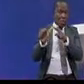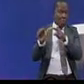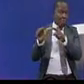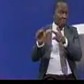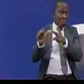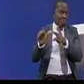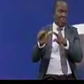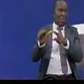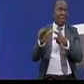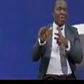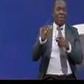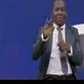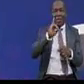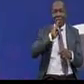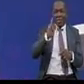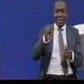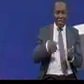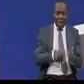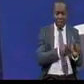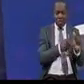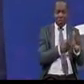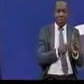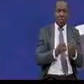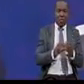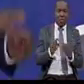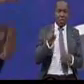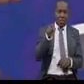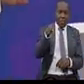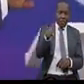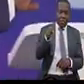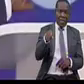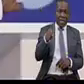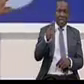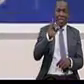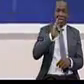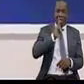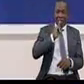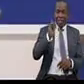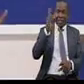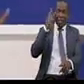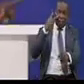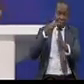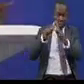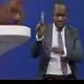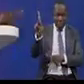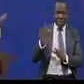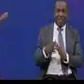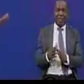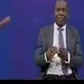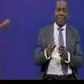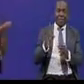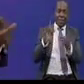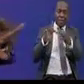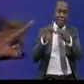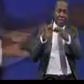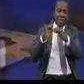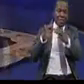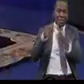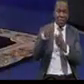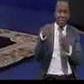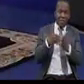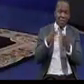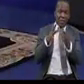art the man, that is the prophet. And the middle finger, the one that goes